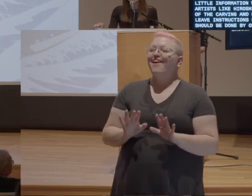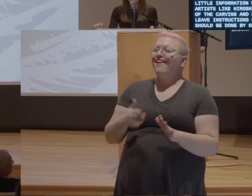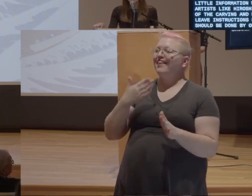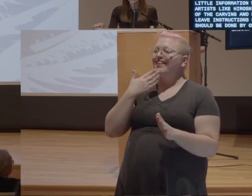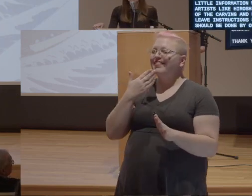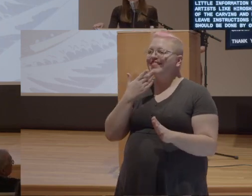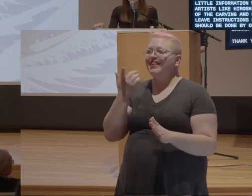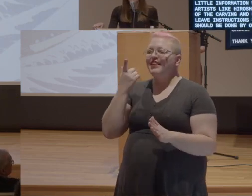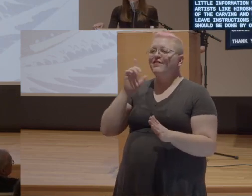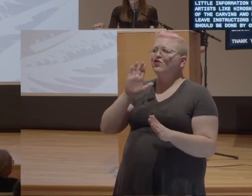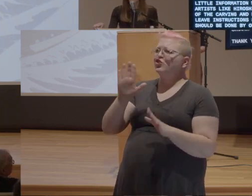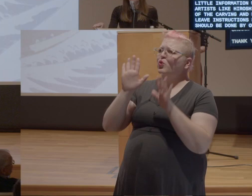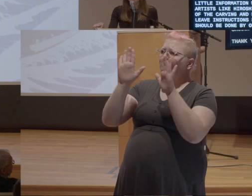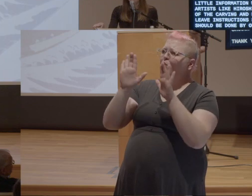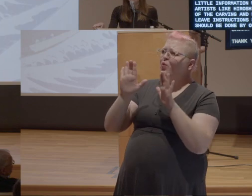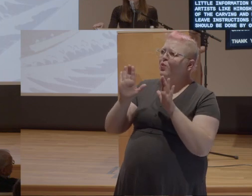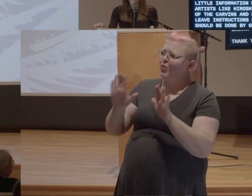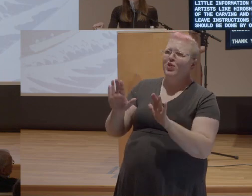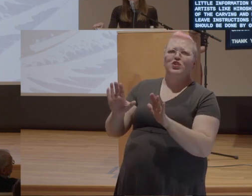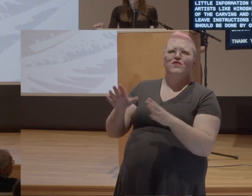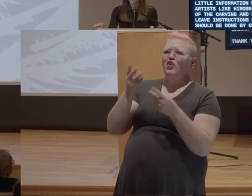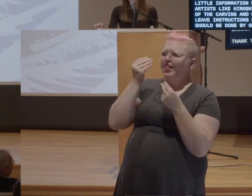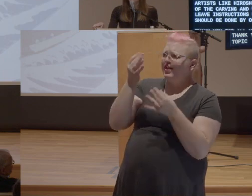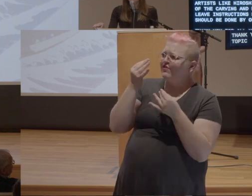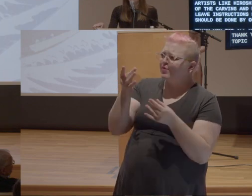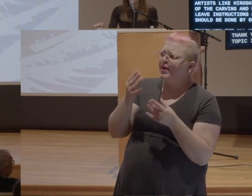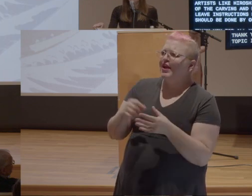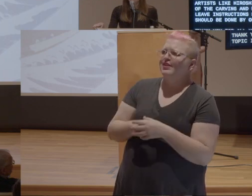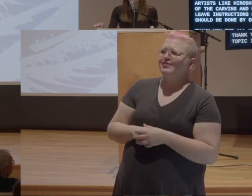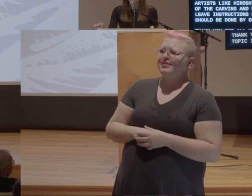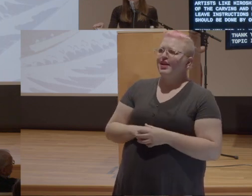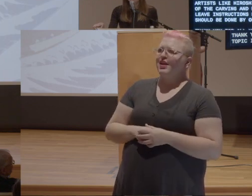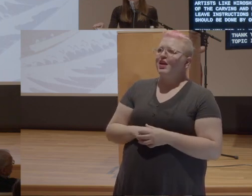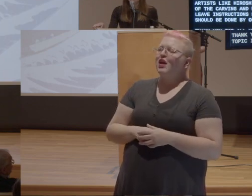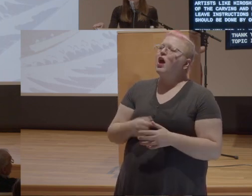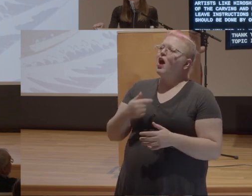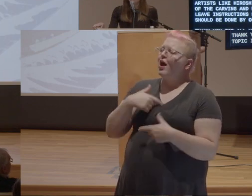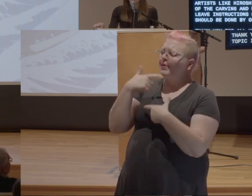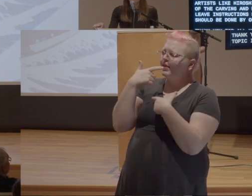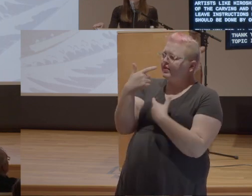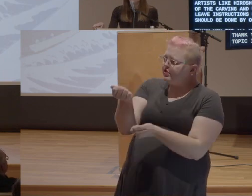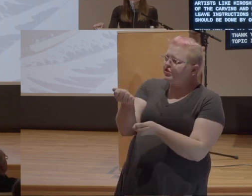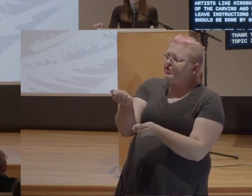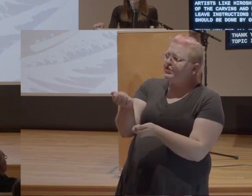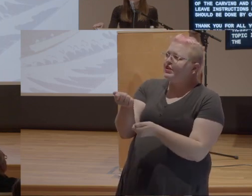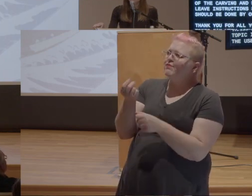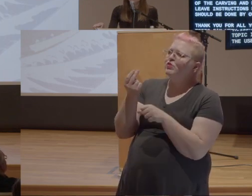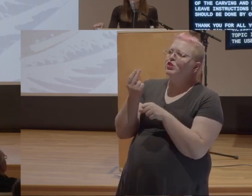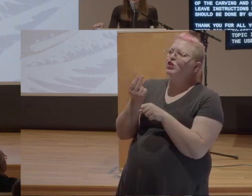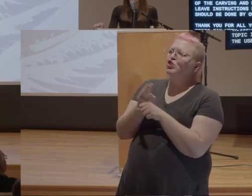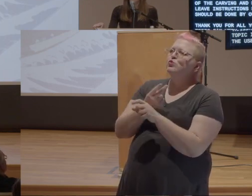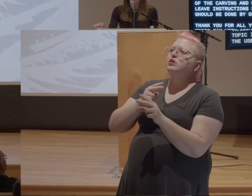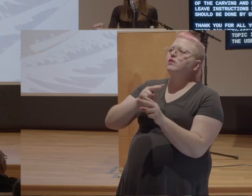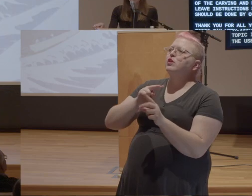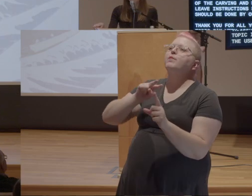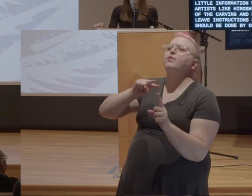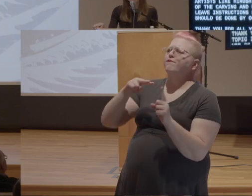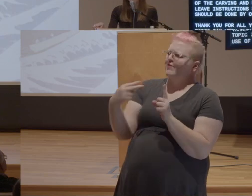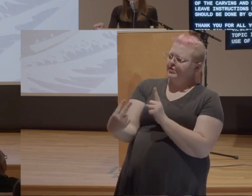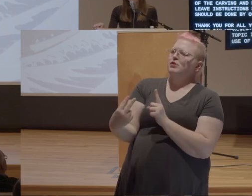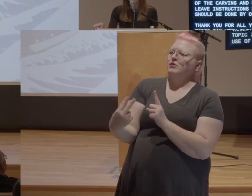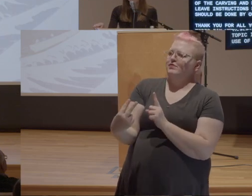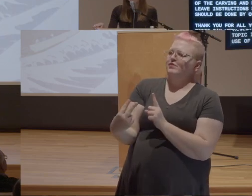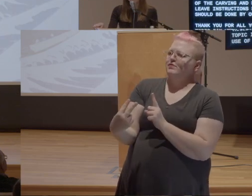Thank you for all your wonderful insights on a topic I'm very acquainted with. I'm interested in the use of perspective,